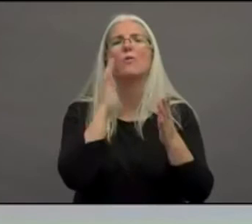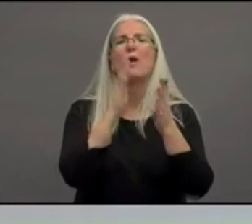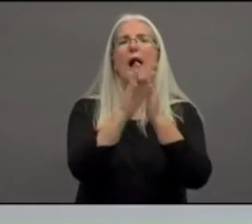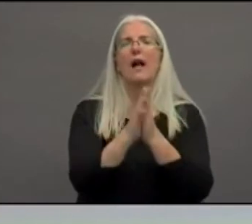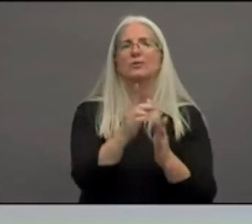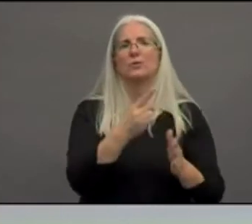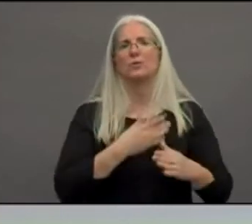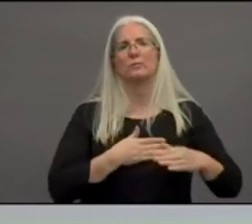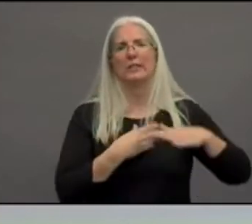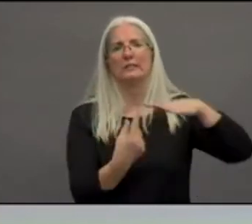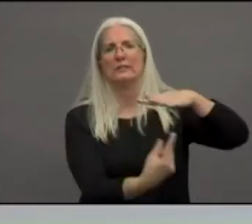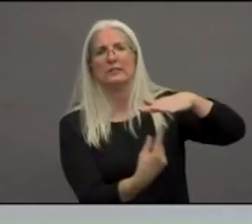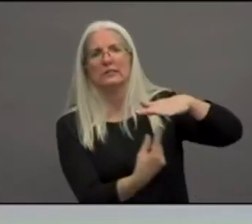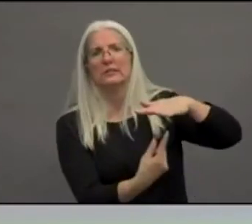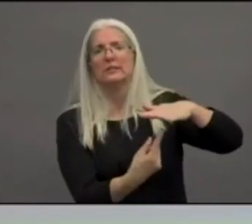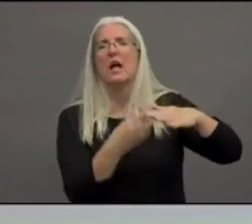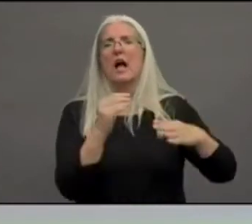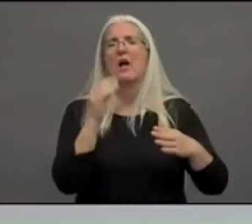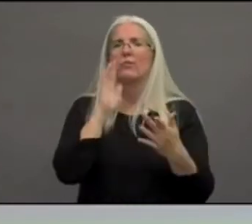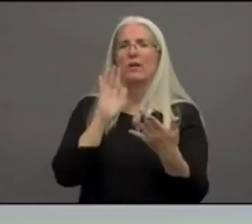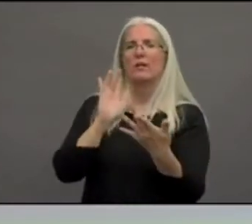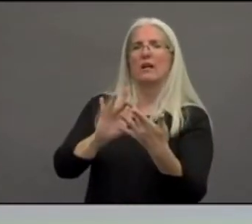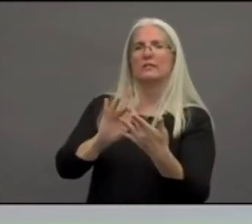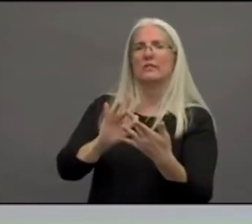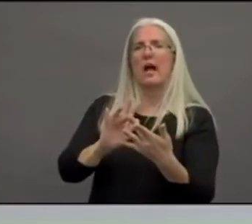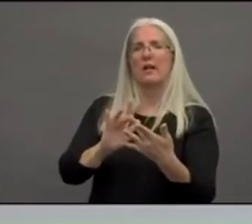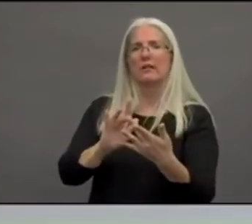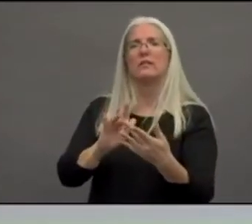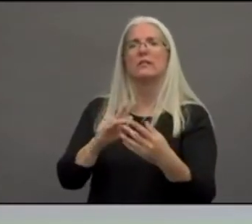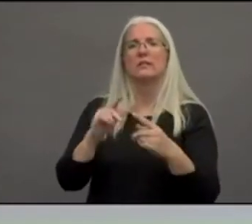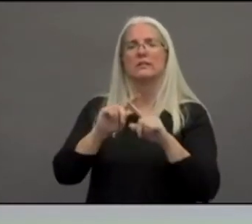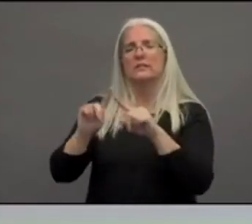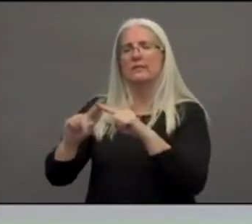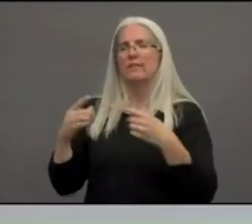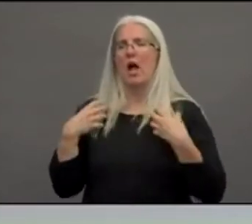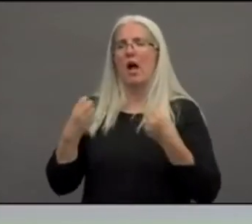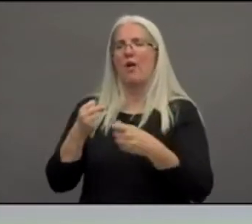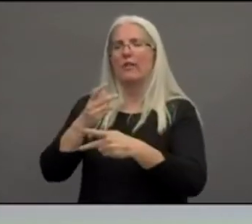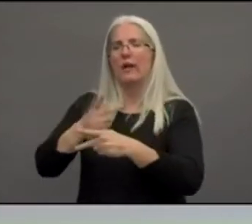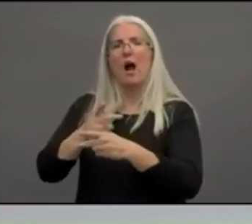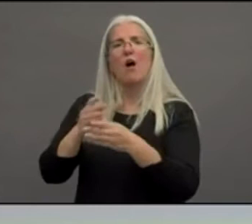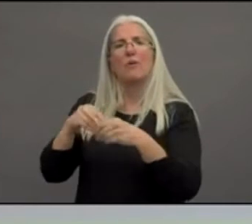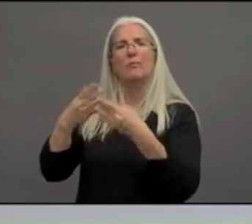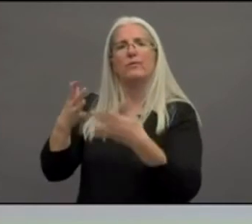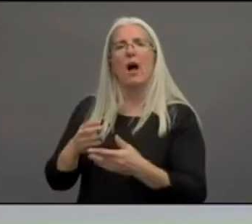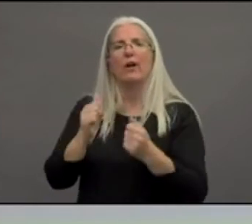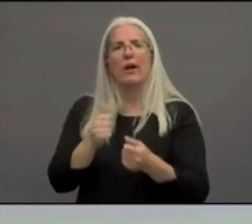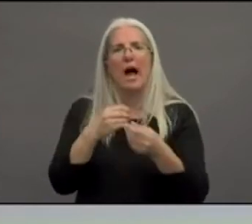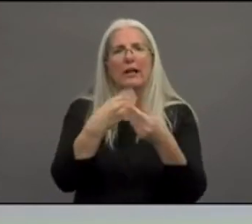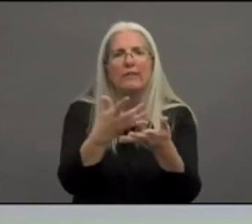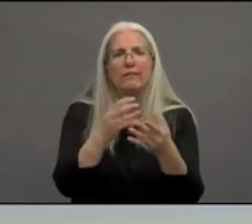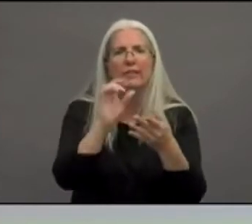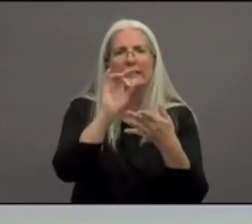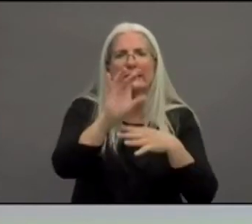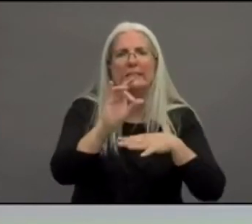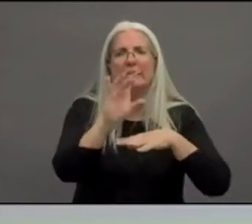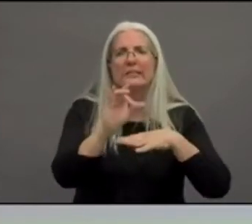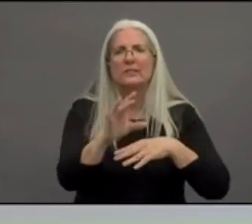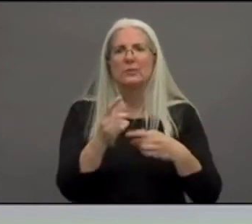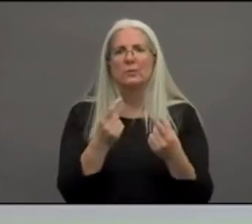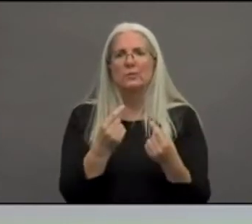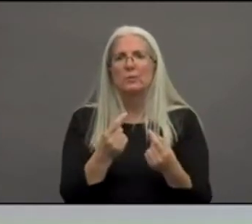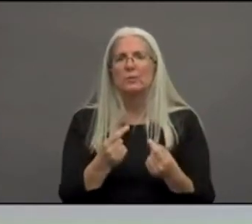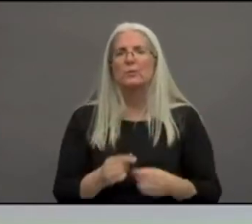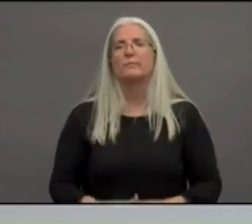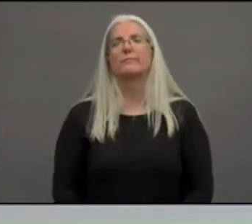professional to give you recommendations on how you would proceed. Also, how can I find a testing location near my work or